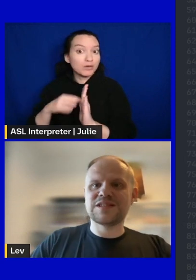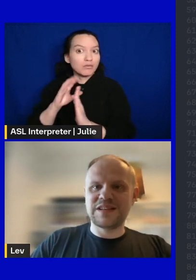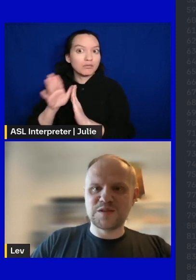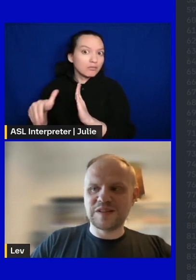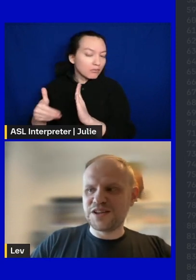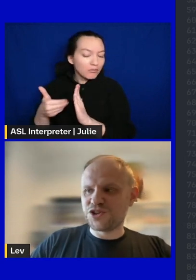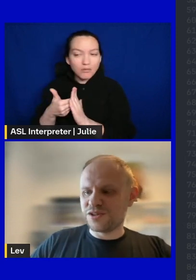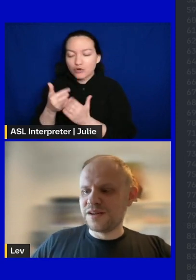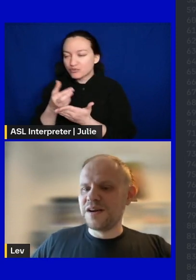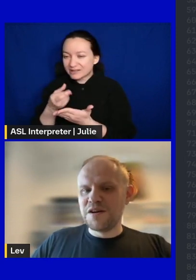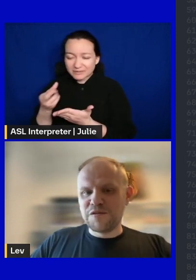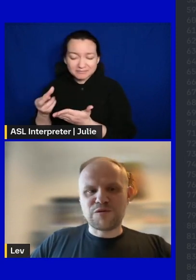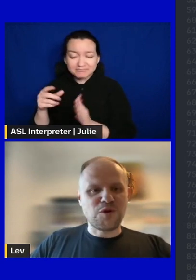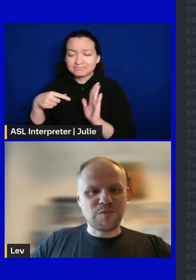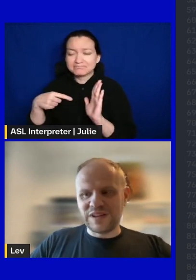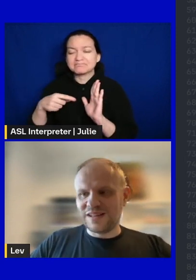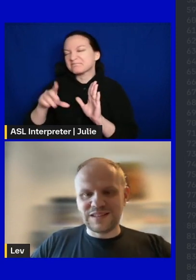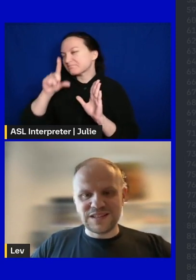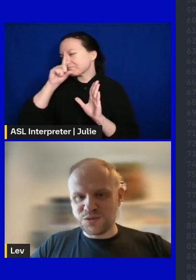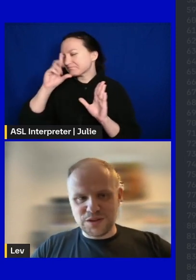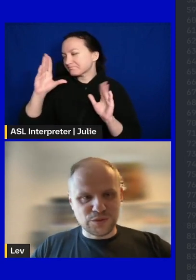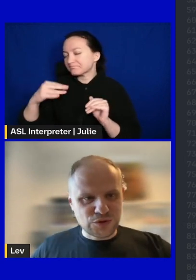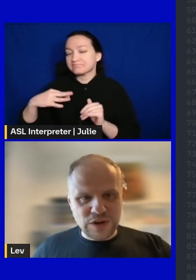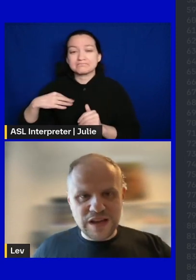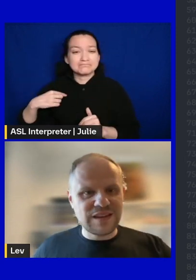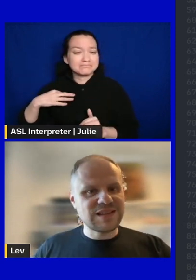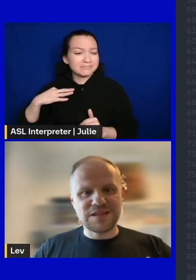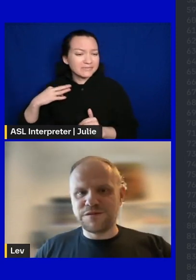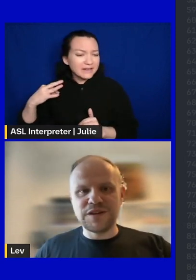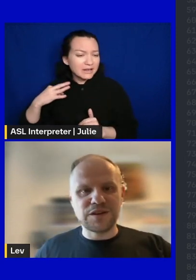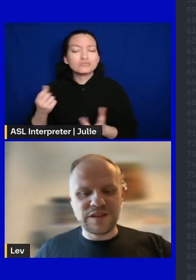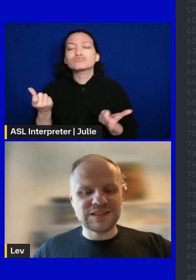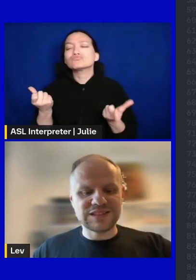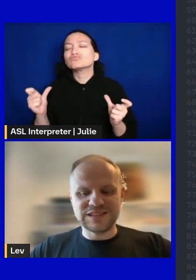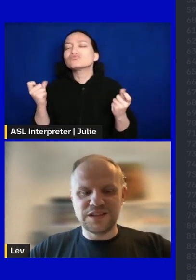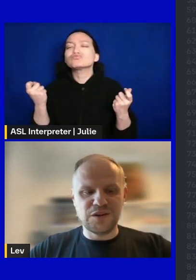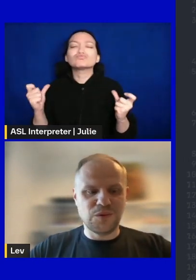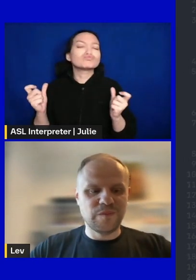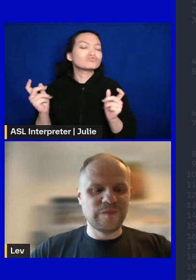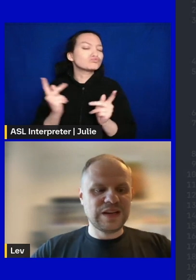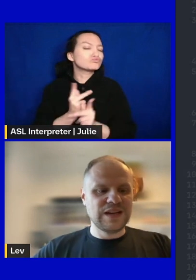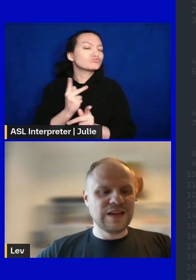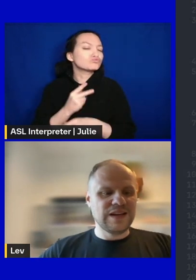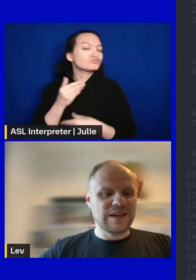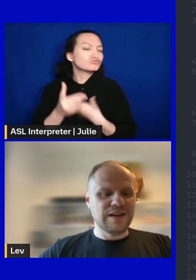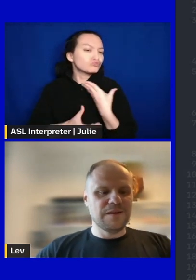this is the expectation from the candidates to kind of try things and figure things as they go.